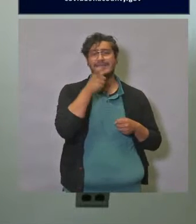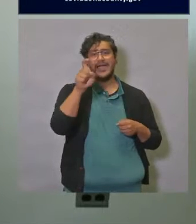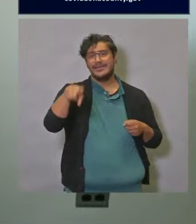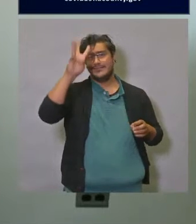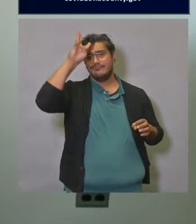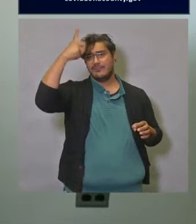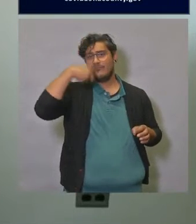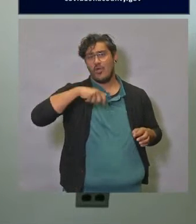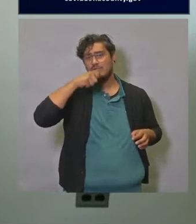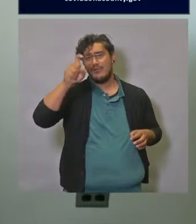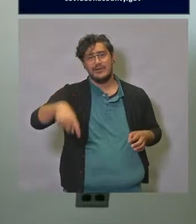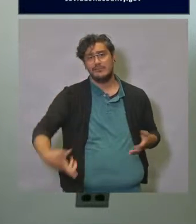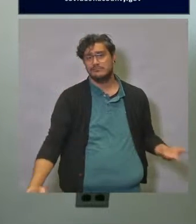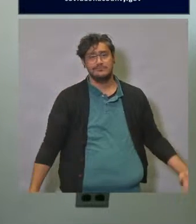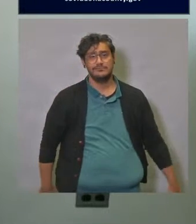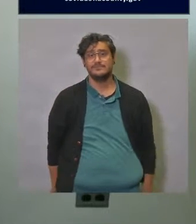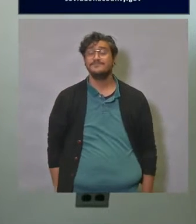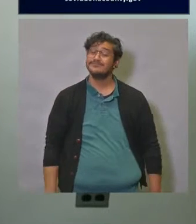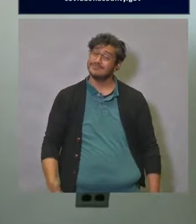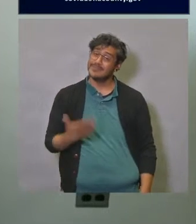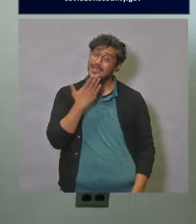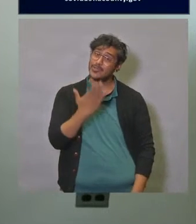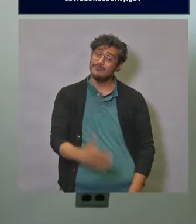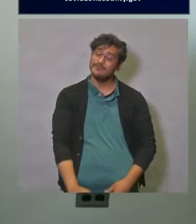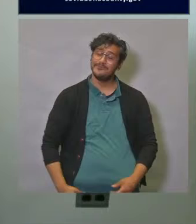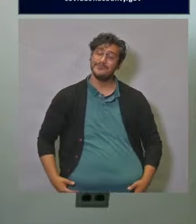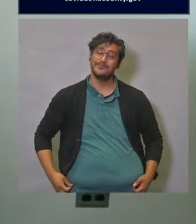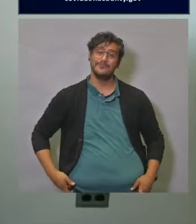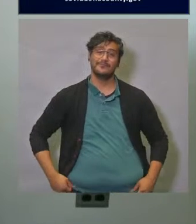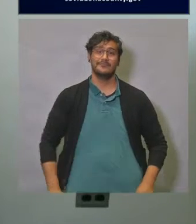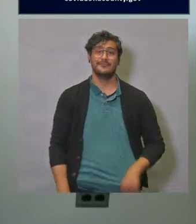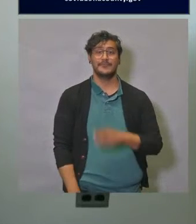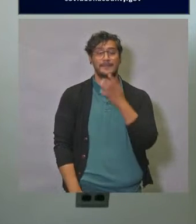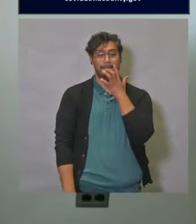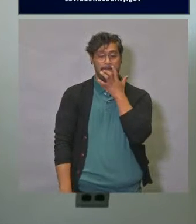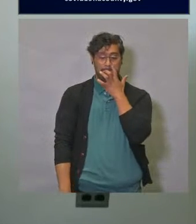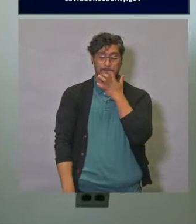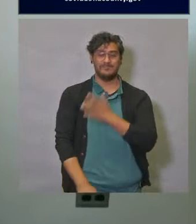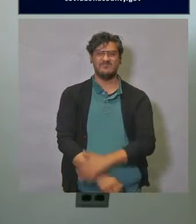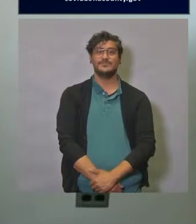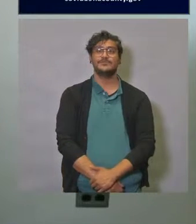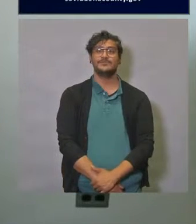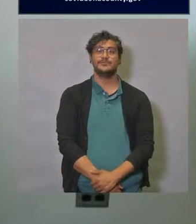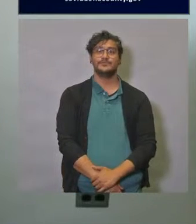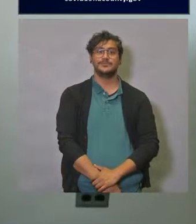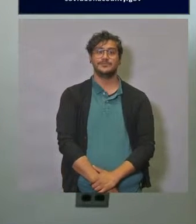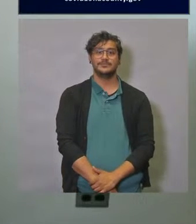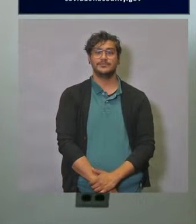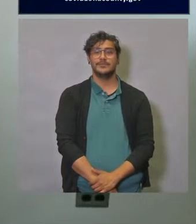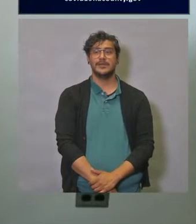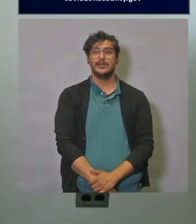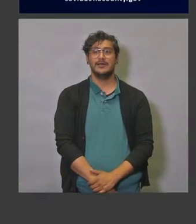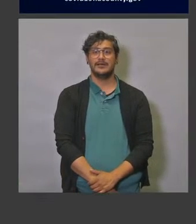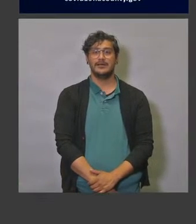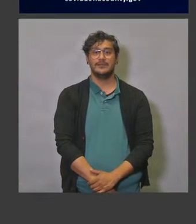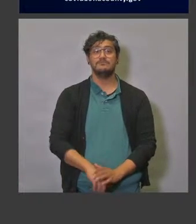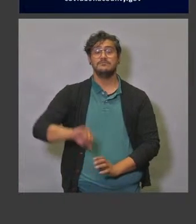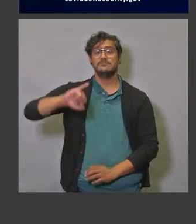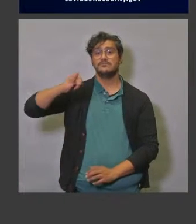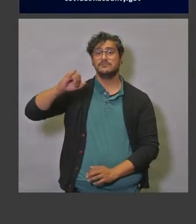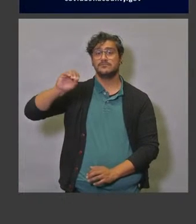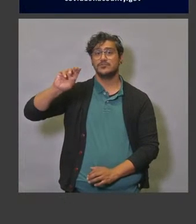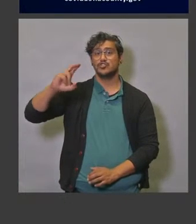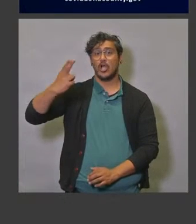of your documents. But thanks for that. And we'll take the next question. Our next question comes from the line of Josh